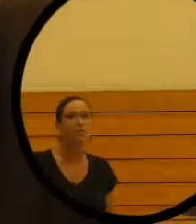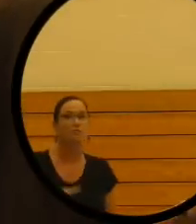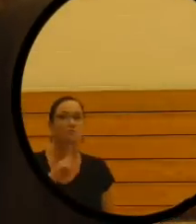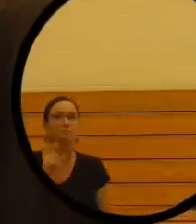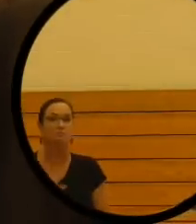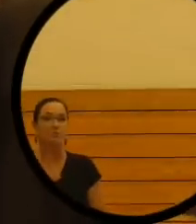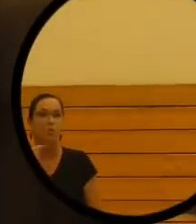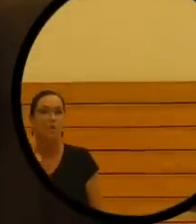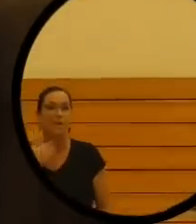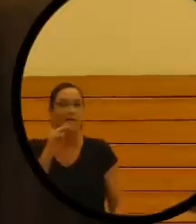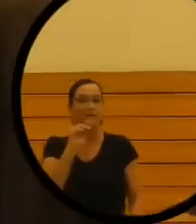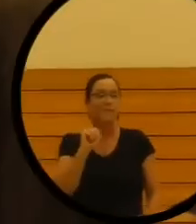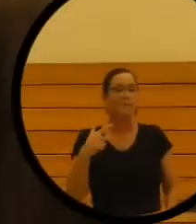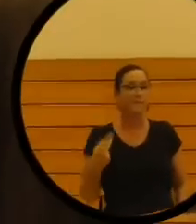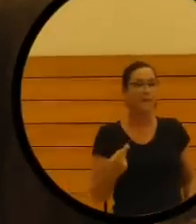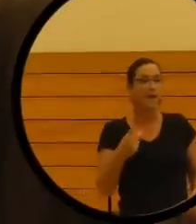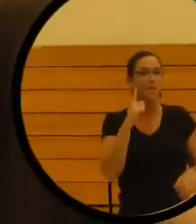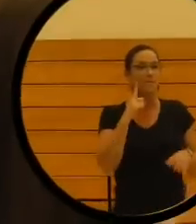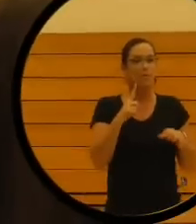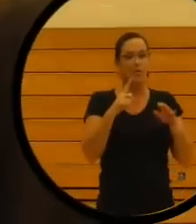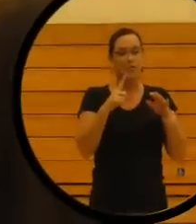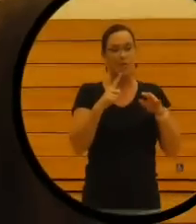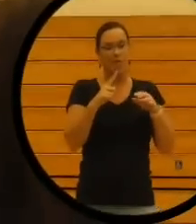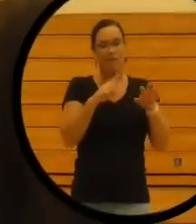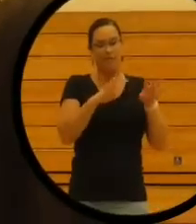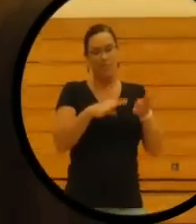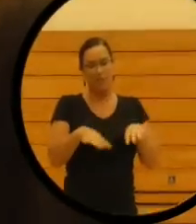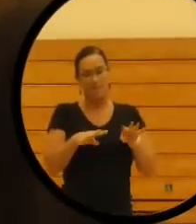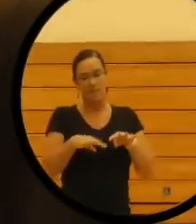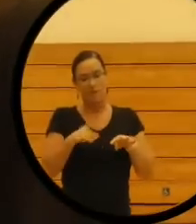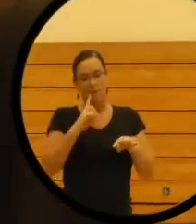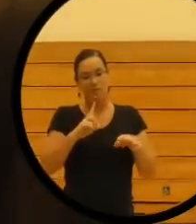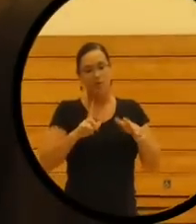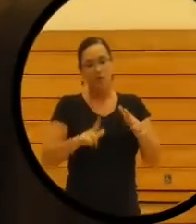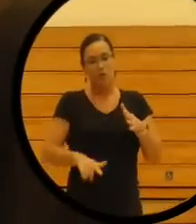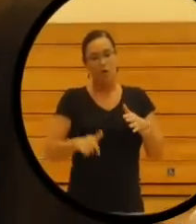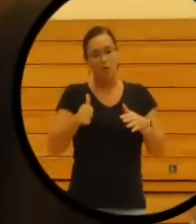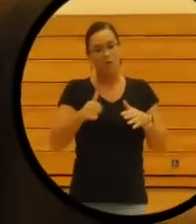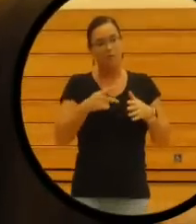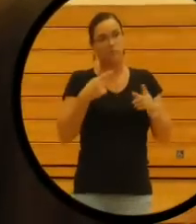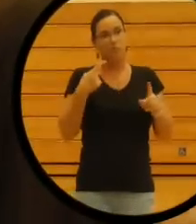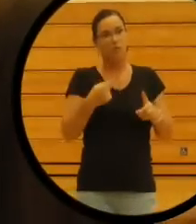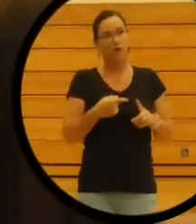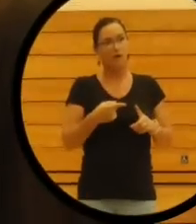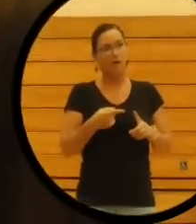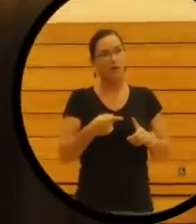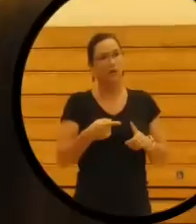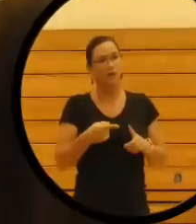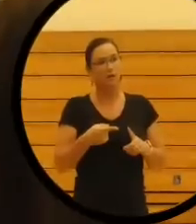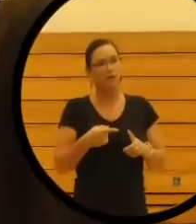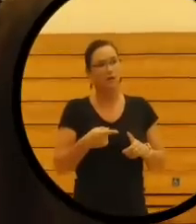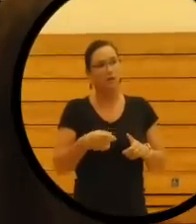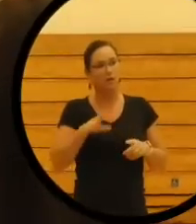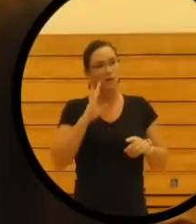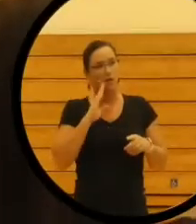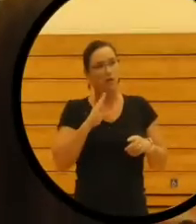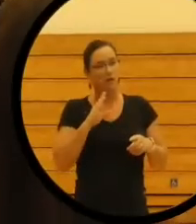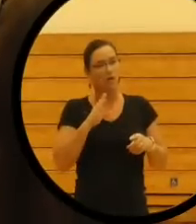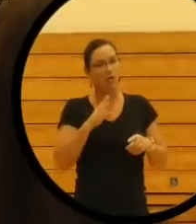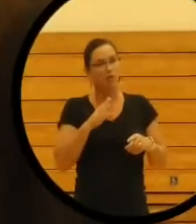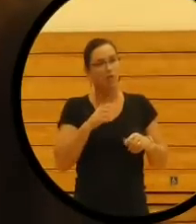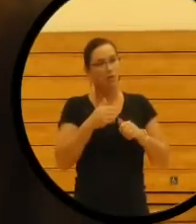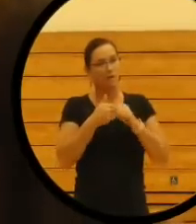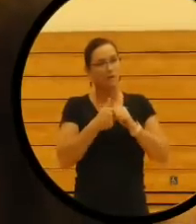because the lava will flow in that lowest point, right? Right, it'll follow a path in the